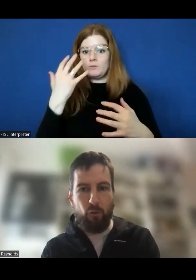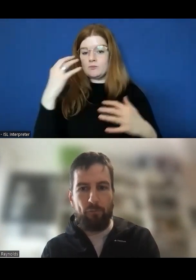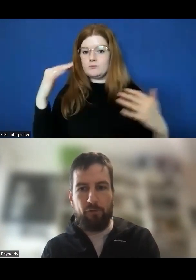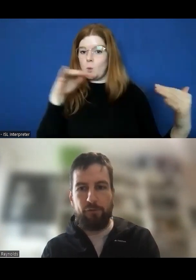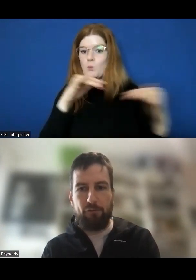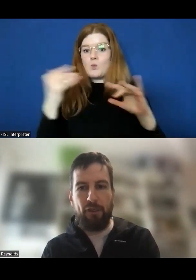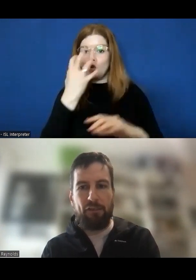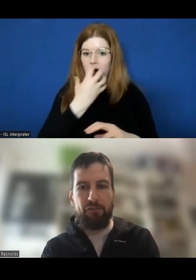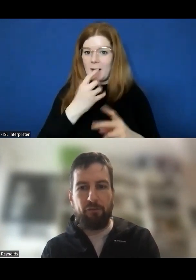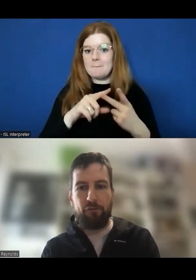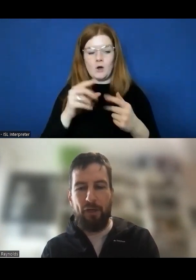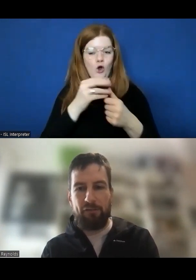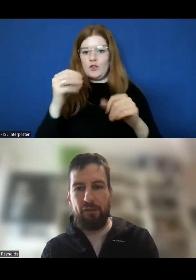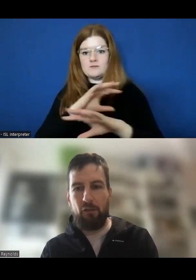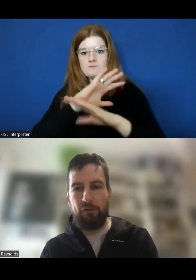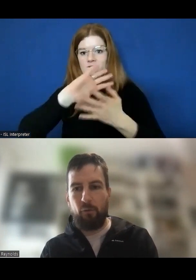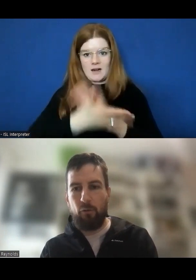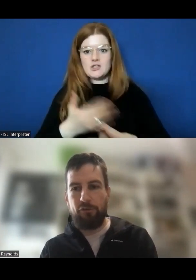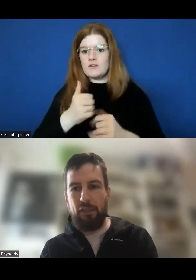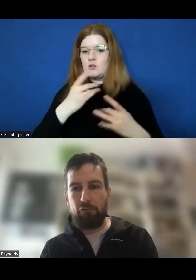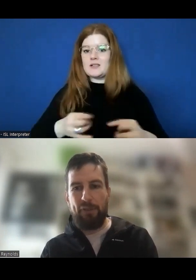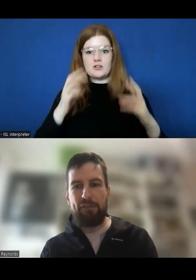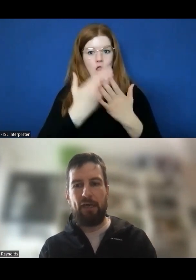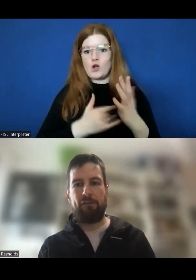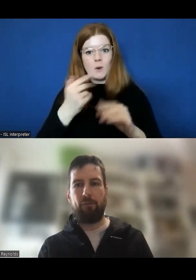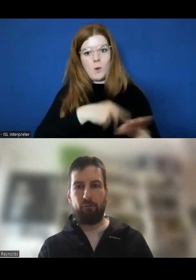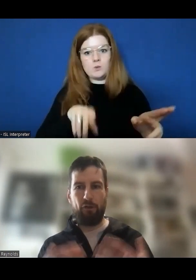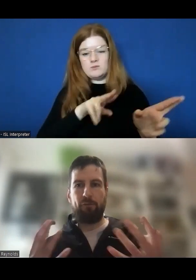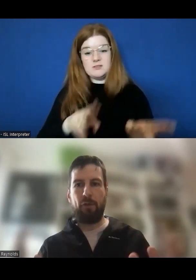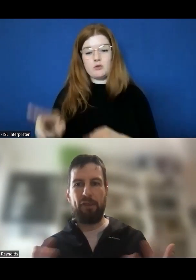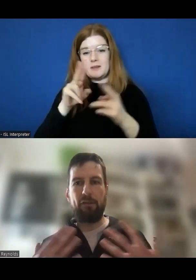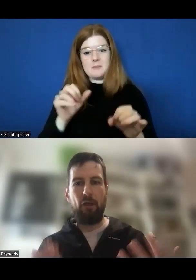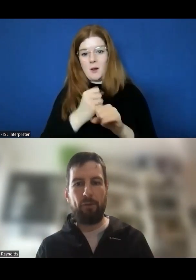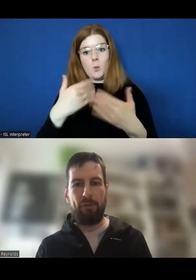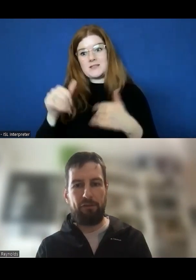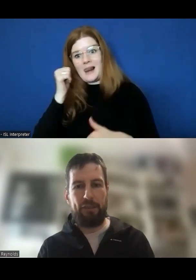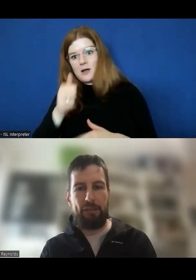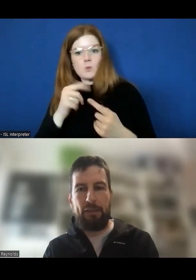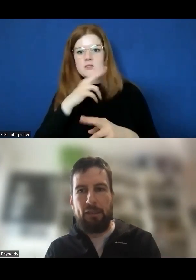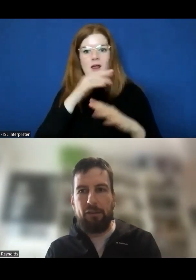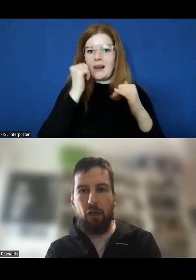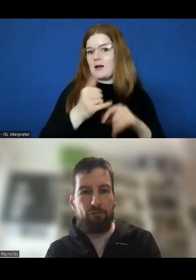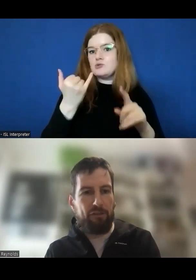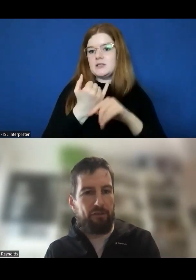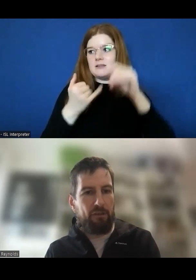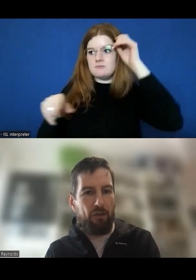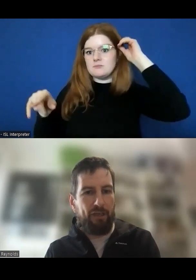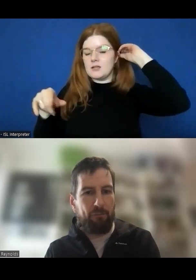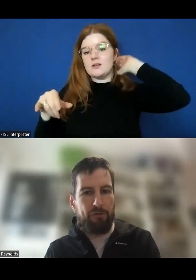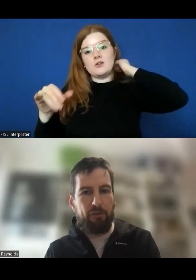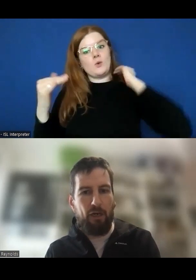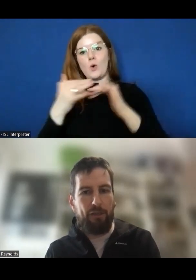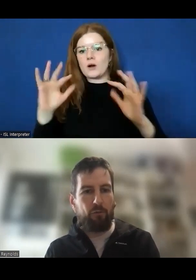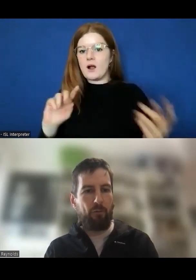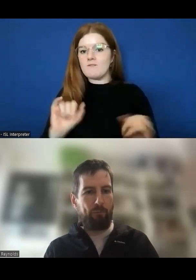other forms of violations of humanitarian law, so I won't repeat that in terms of what's permitted and not permitted in the conflict context.